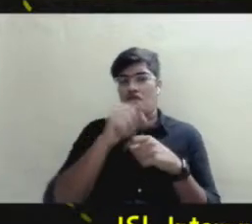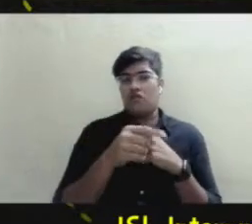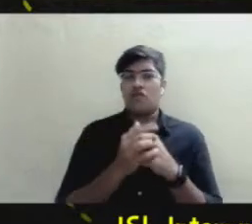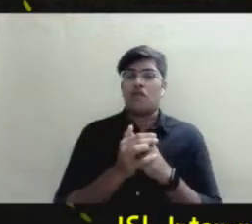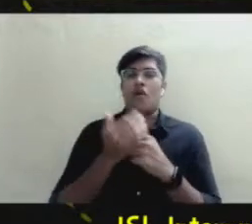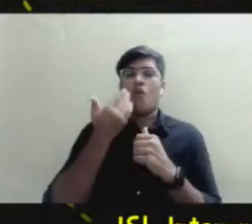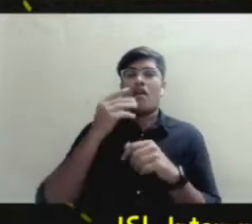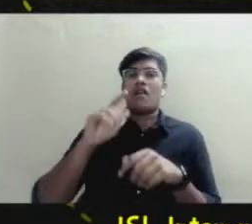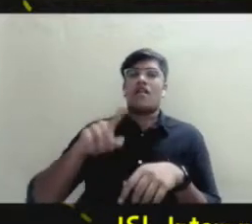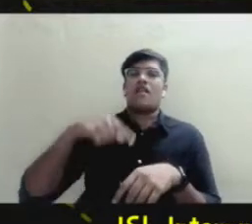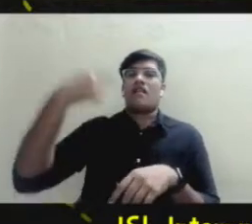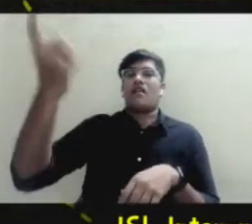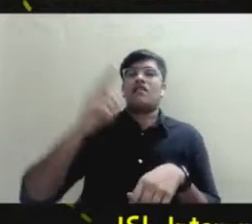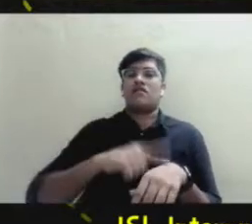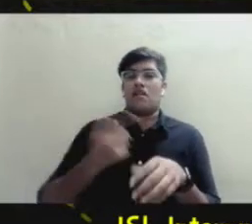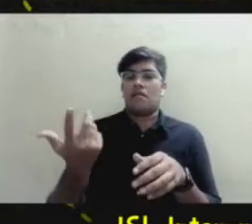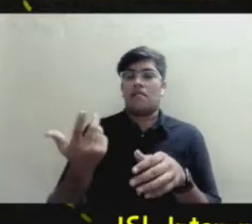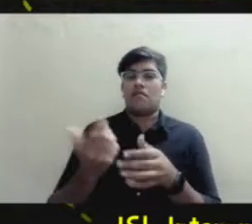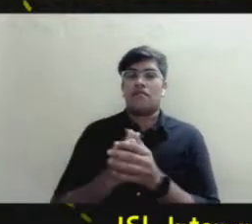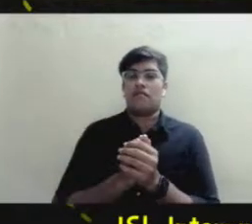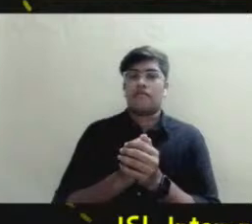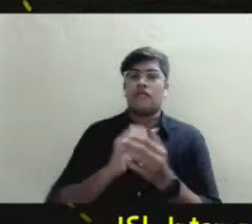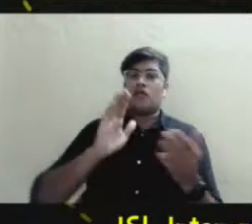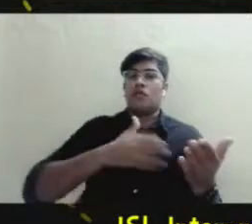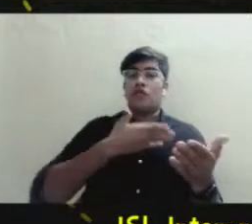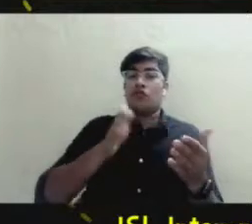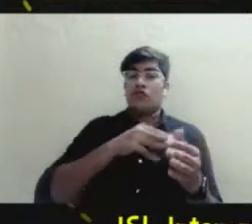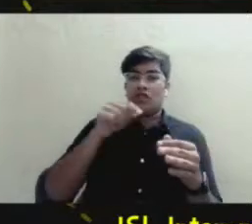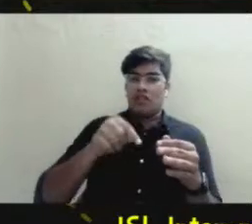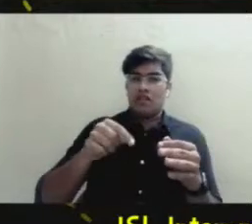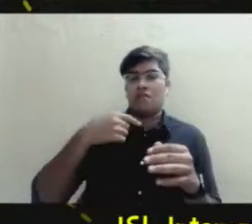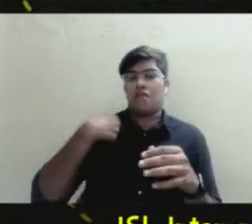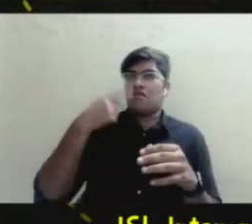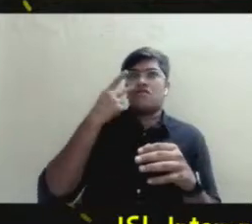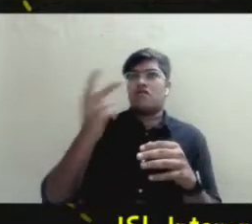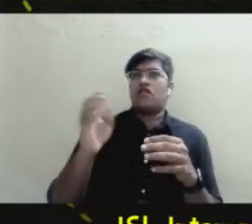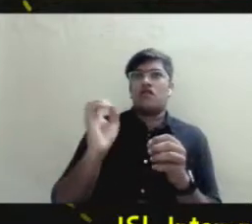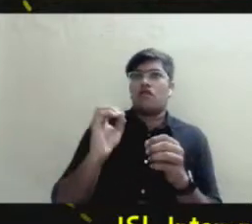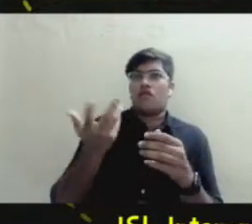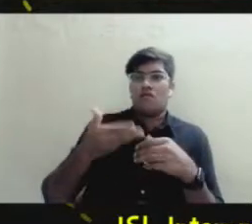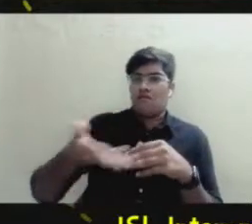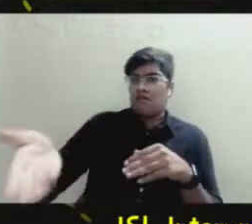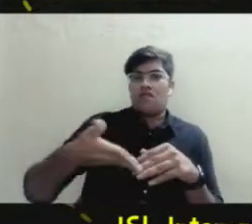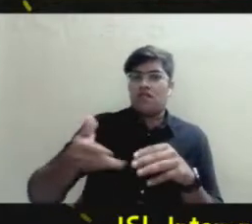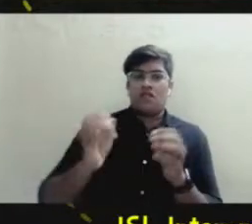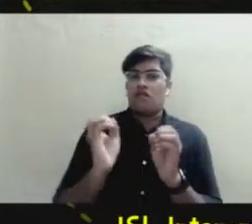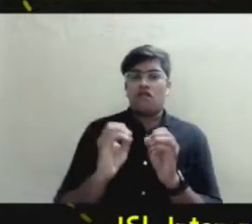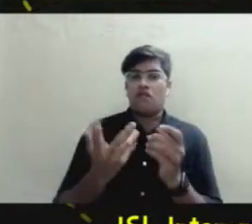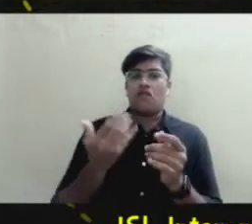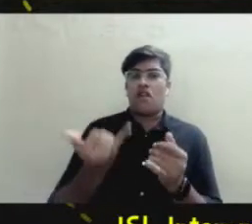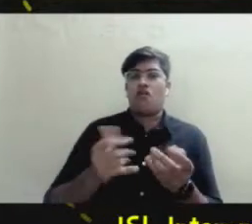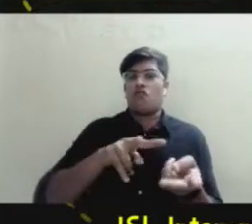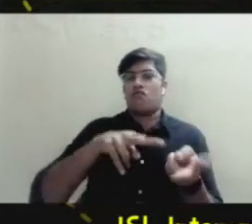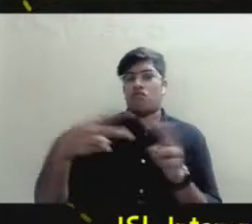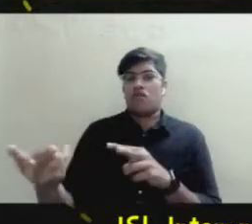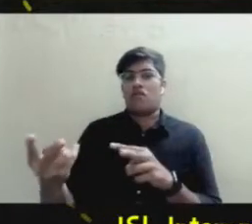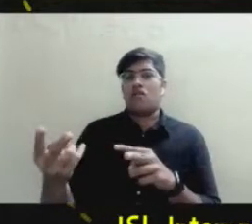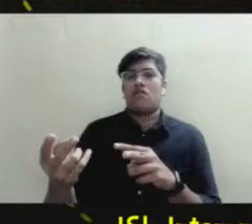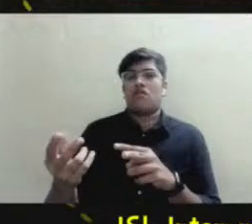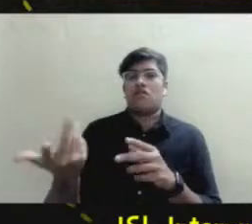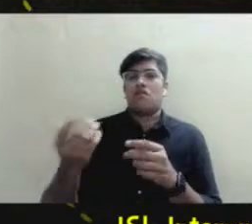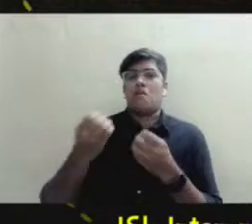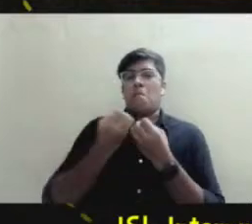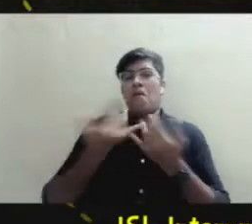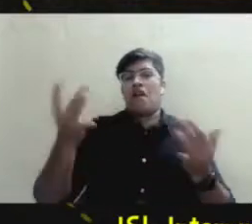I mean, in popular music, I don't see an album like that coming in the near future. Now, of course, it has to be multi-starrers